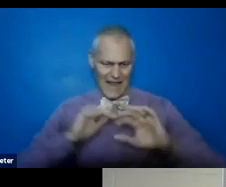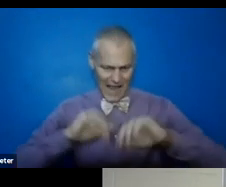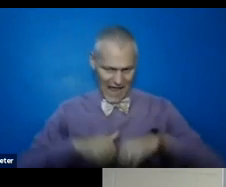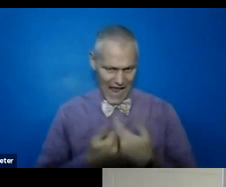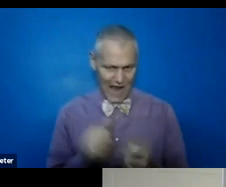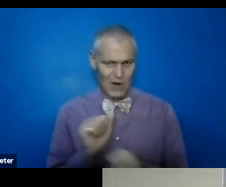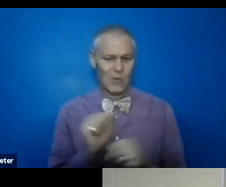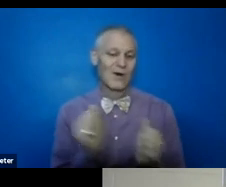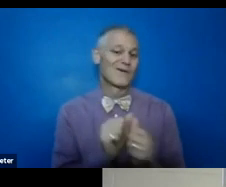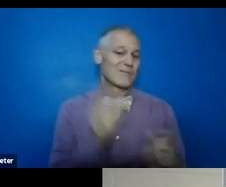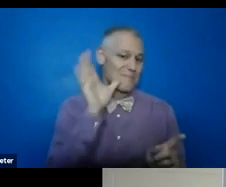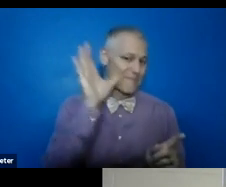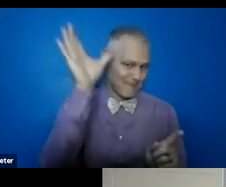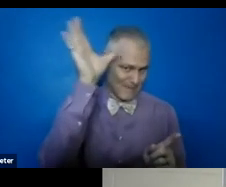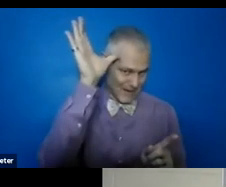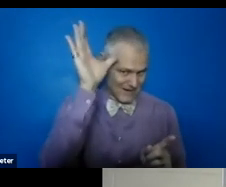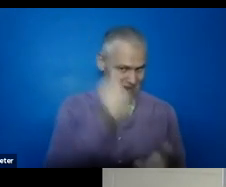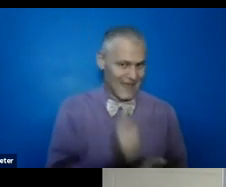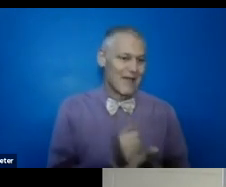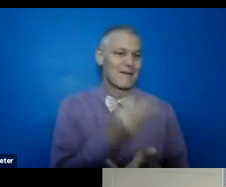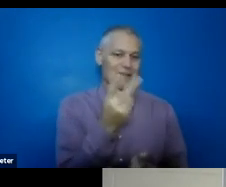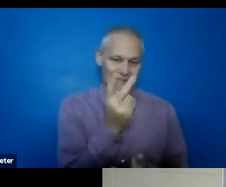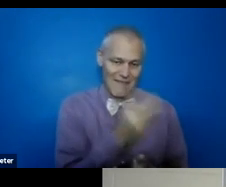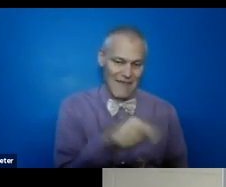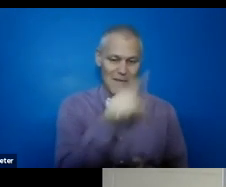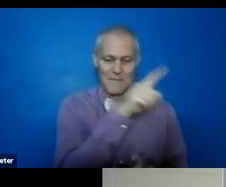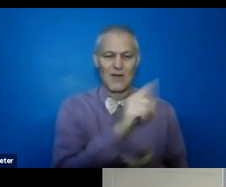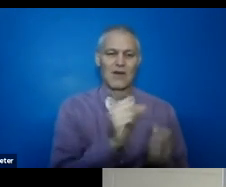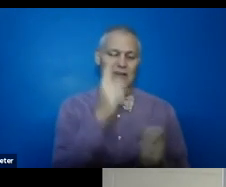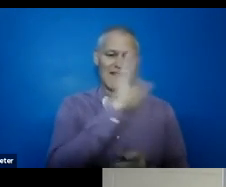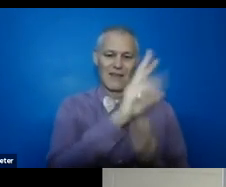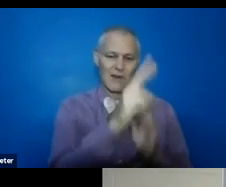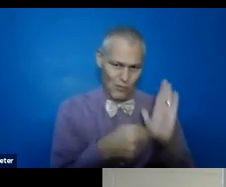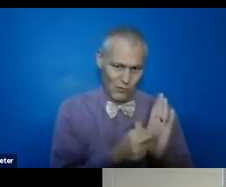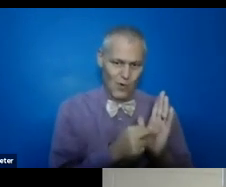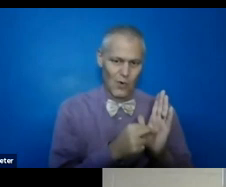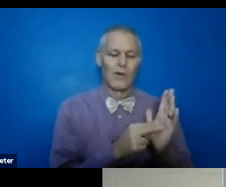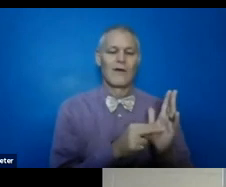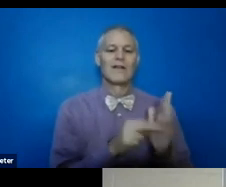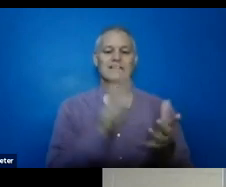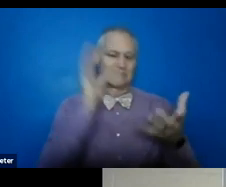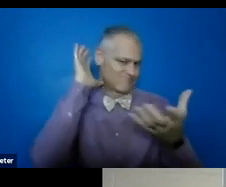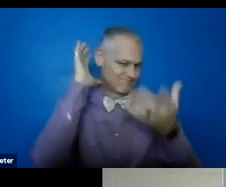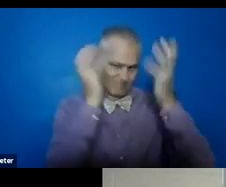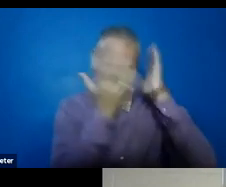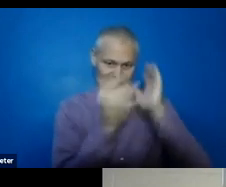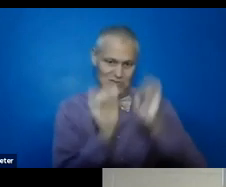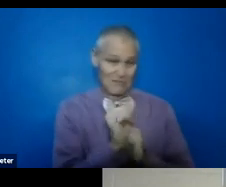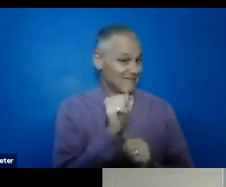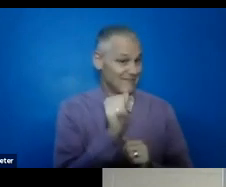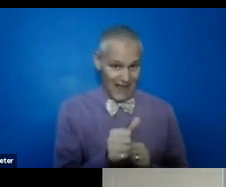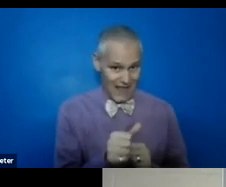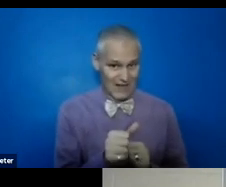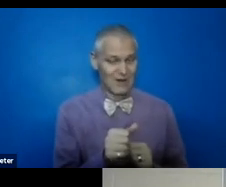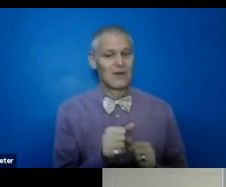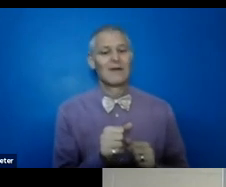with parents to help them better understand their role. And it's the whole changing their framework, because if not, we're going to continue to pour into